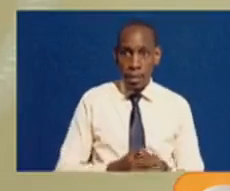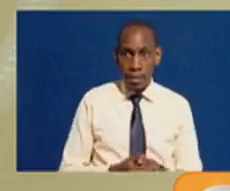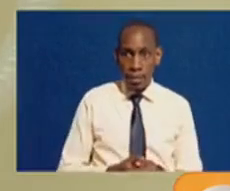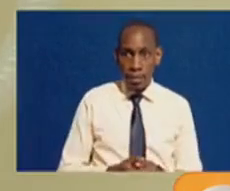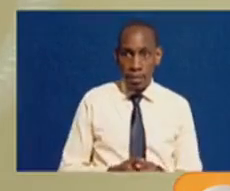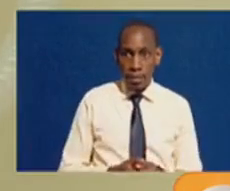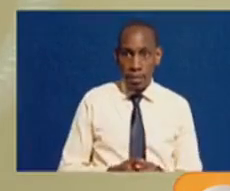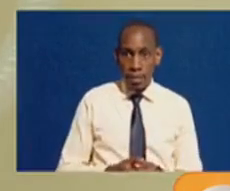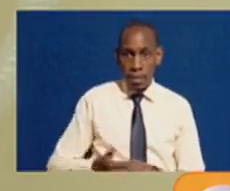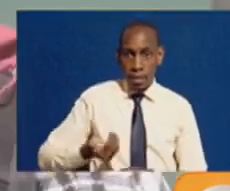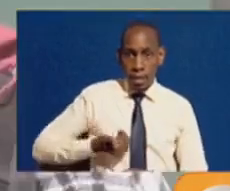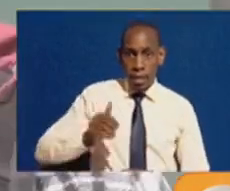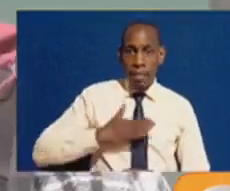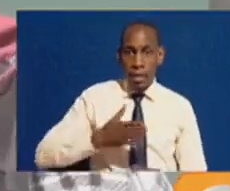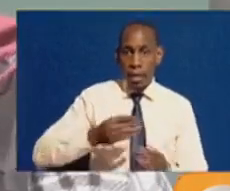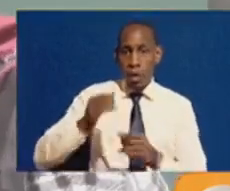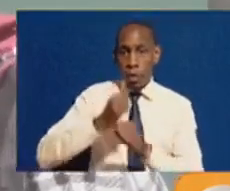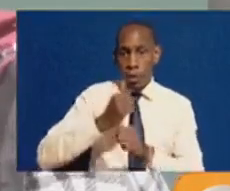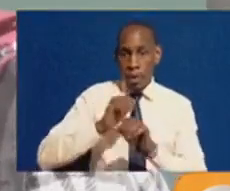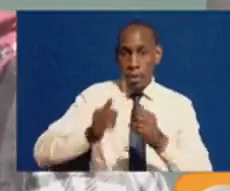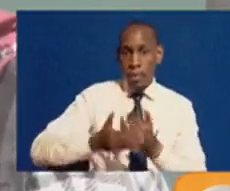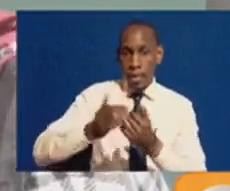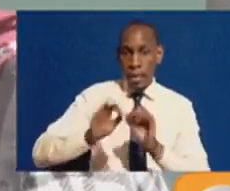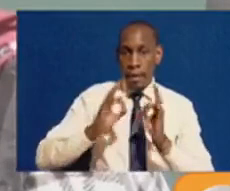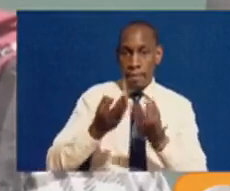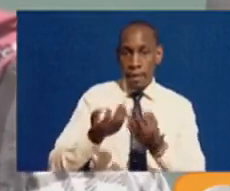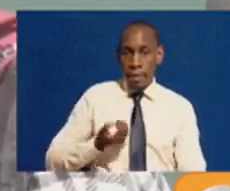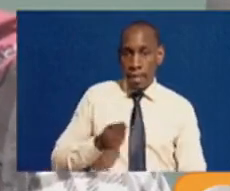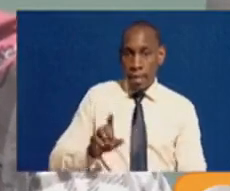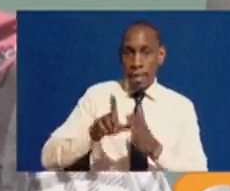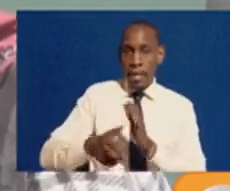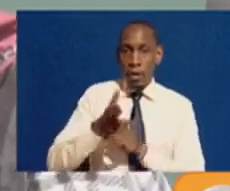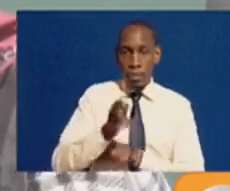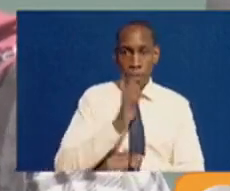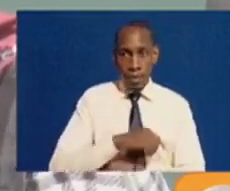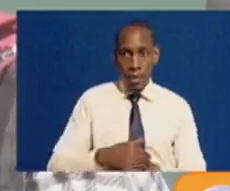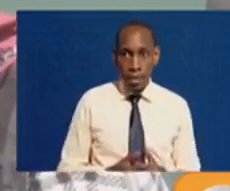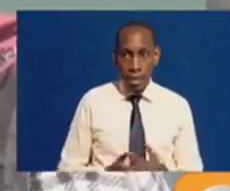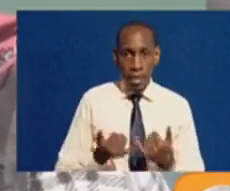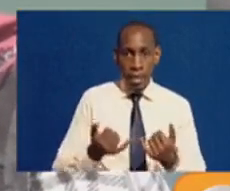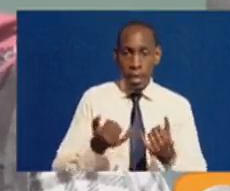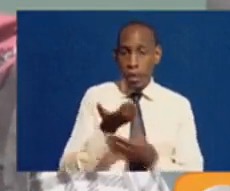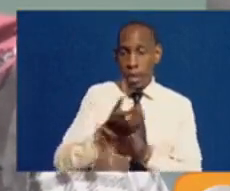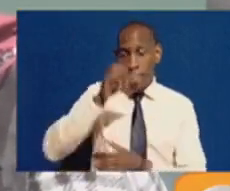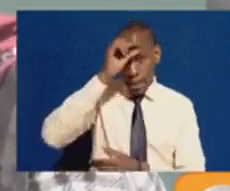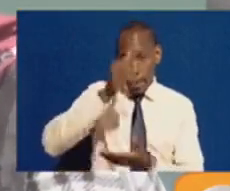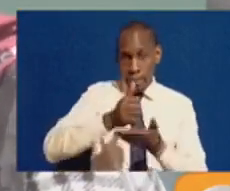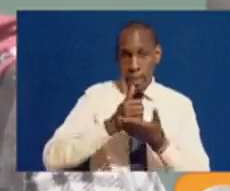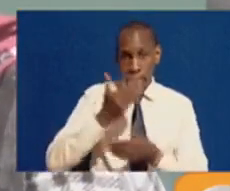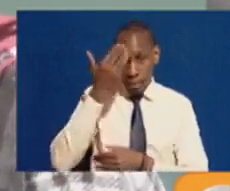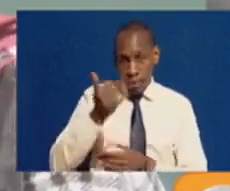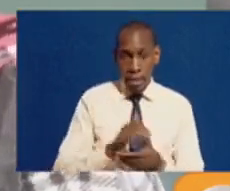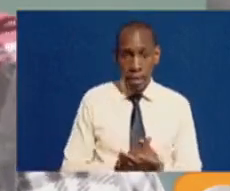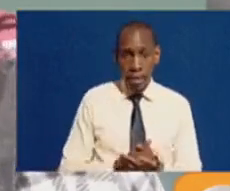ameenda kujitafutia riziki ya watoto yake. Baadaye wanampiga risasi. Naomba tu serikali nisaidie juu sina